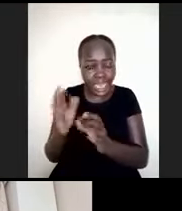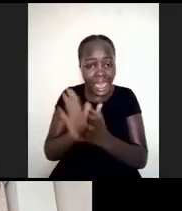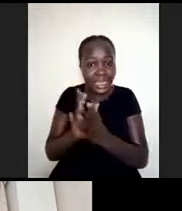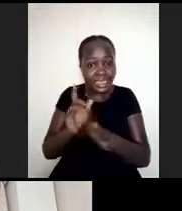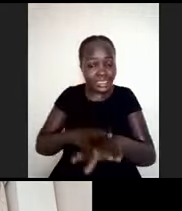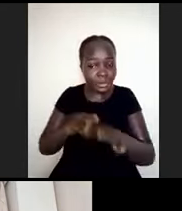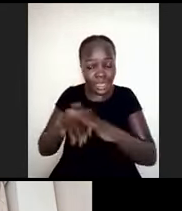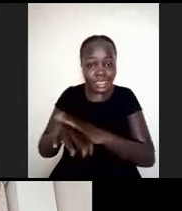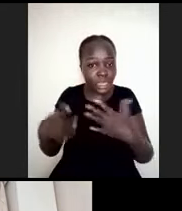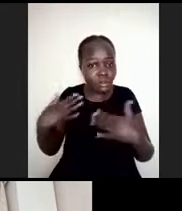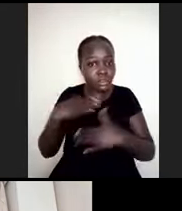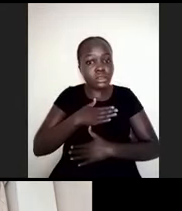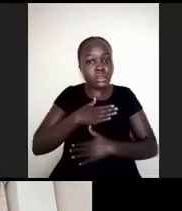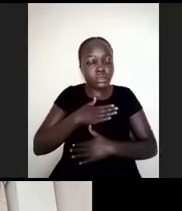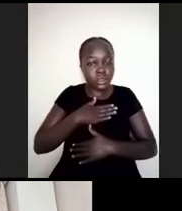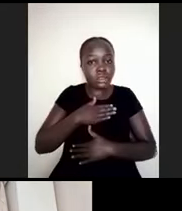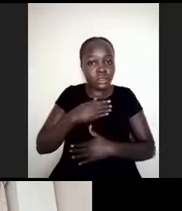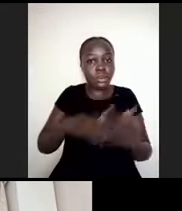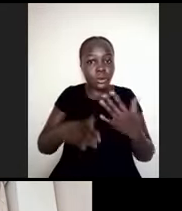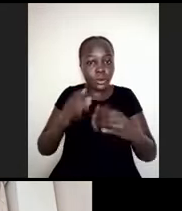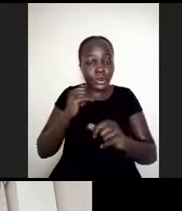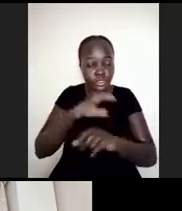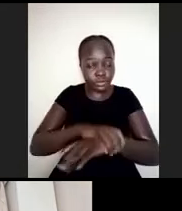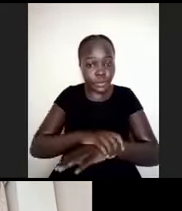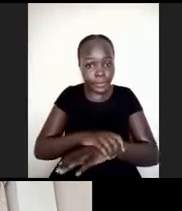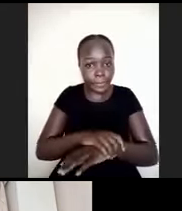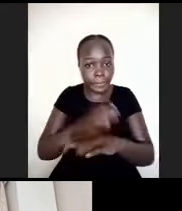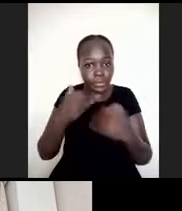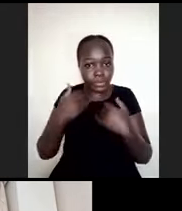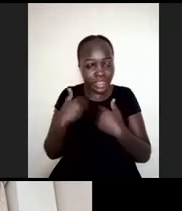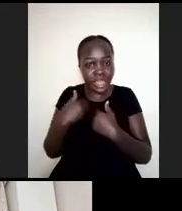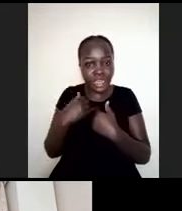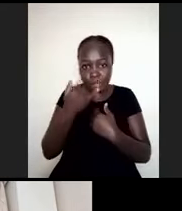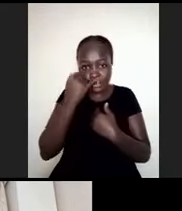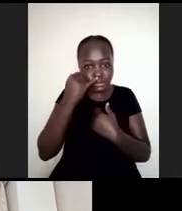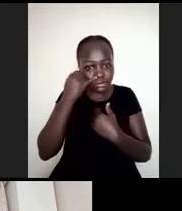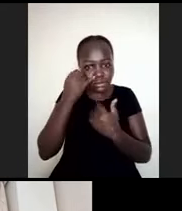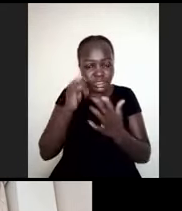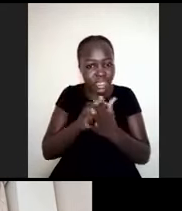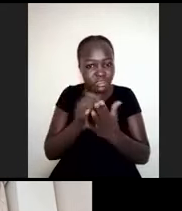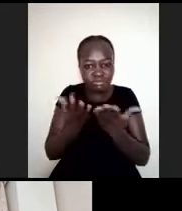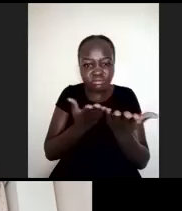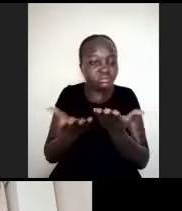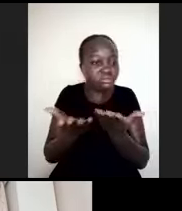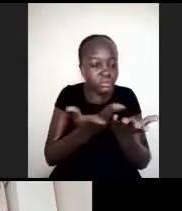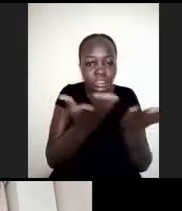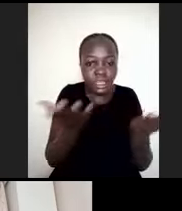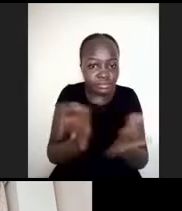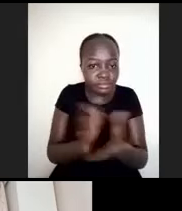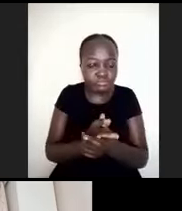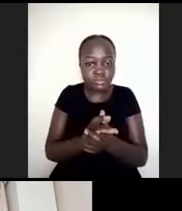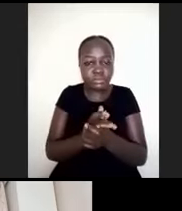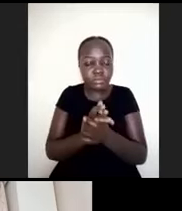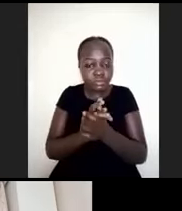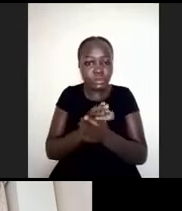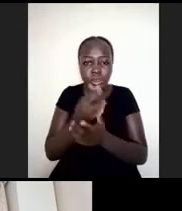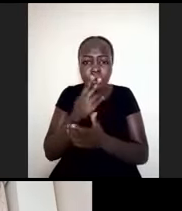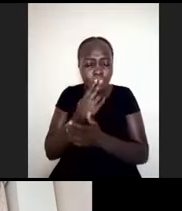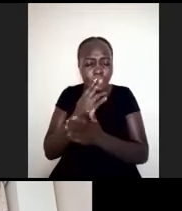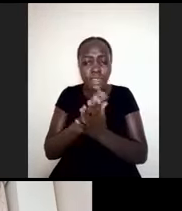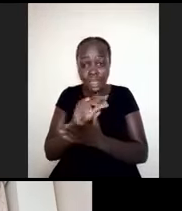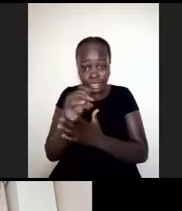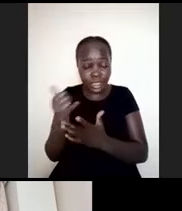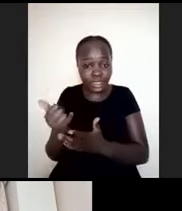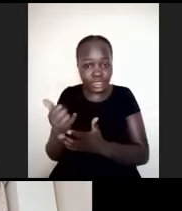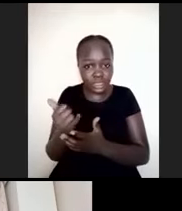found. That there were drugs that were being served. And what is